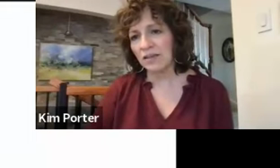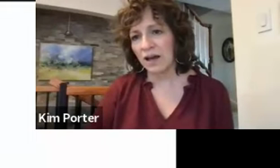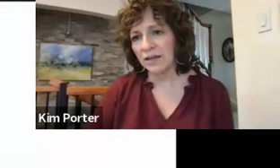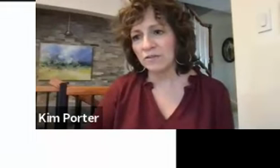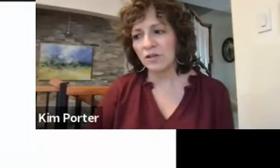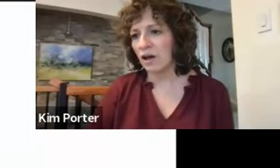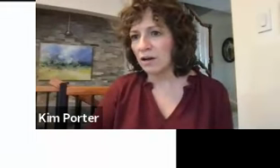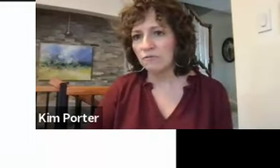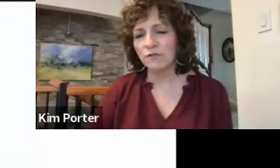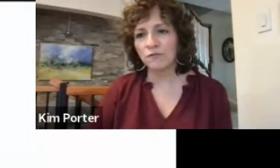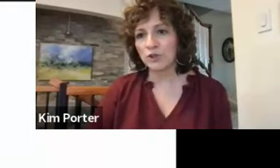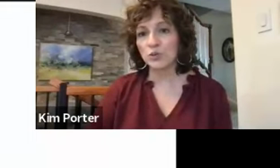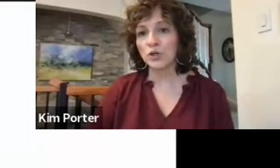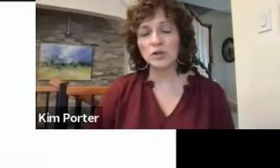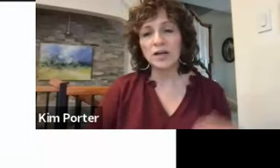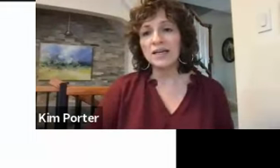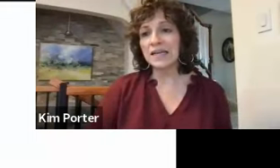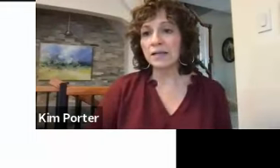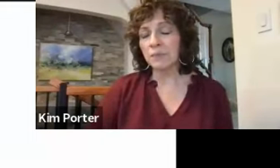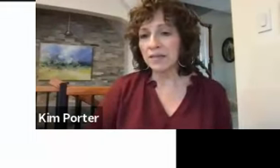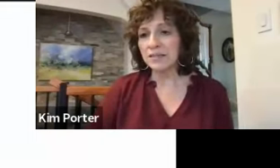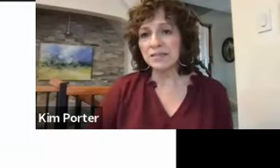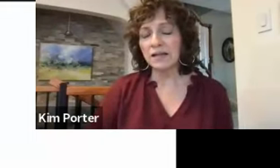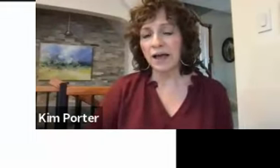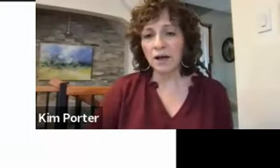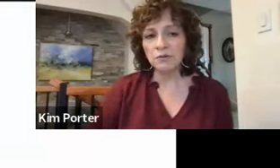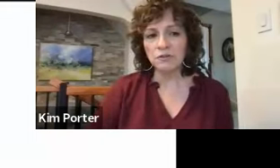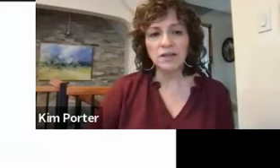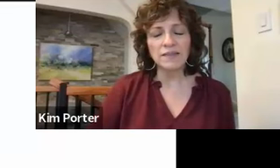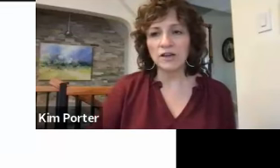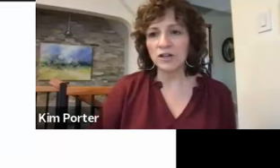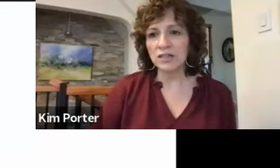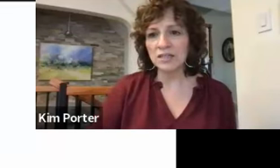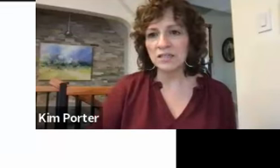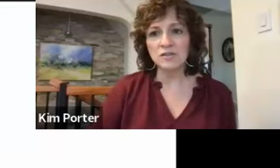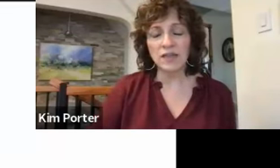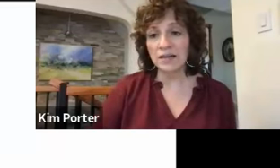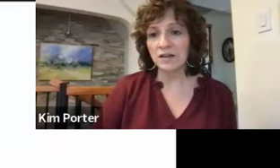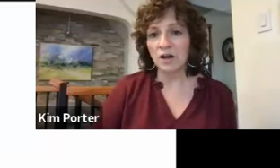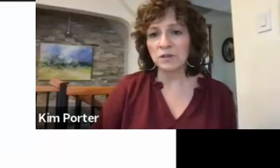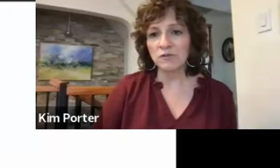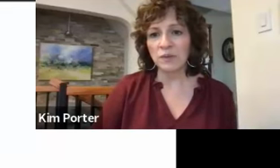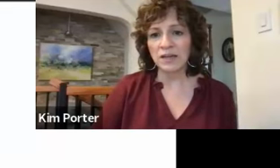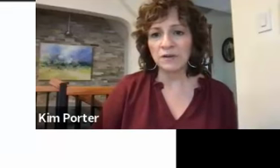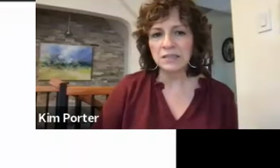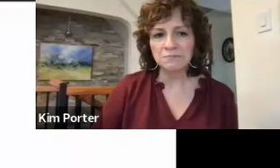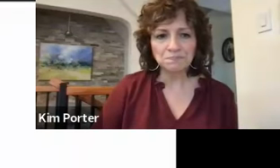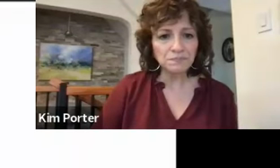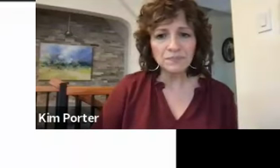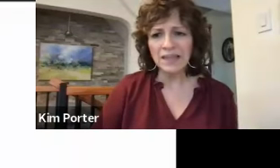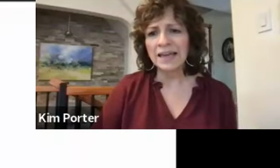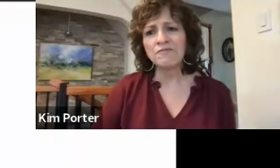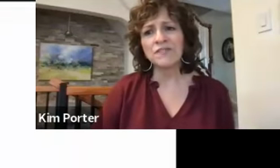options online. There's a lot of virtual telemedicine, telehealth, thank goodness. So that is an option for many of